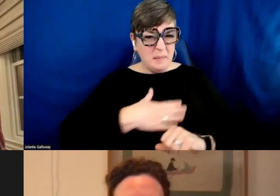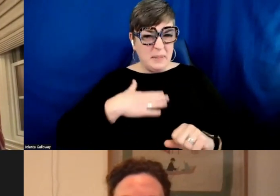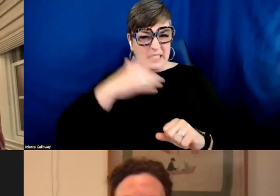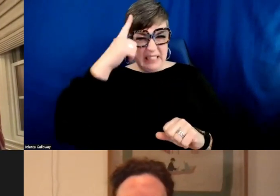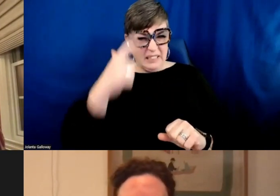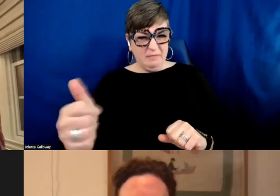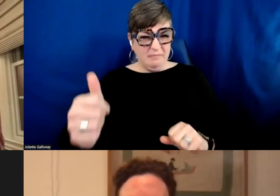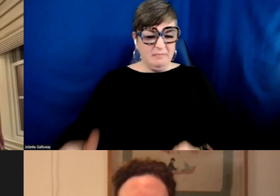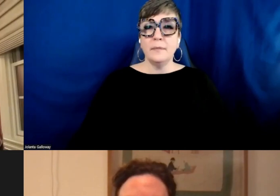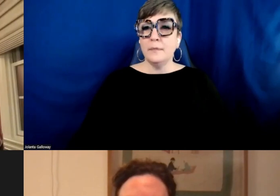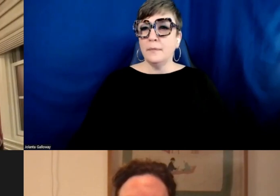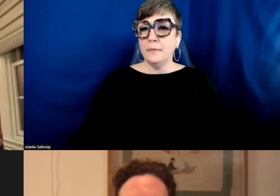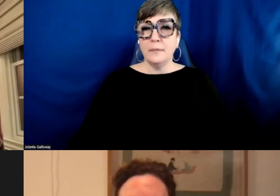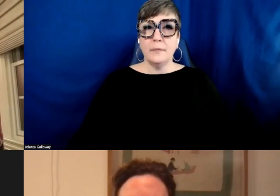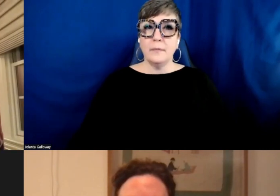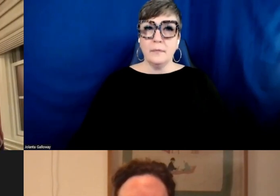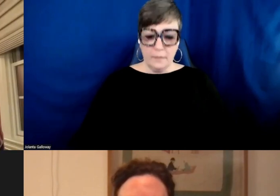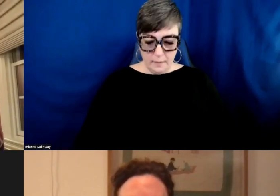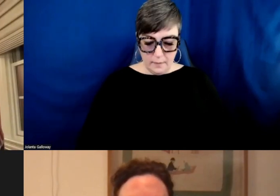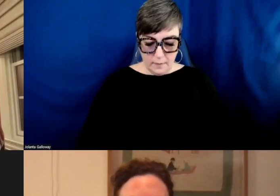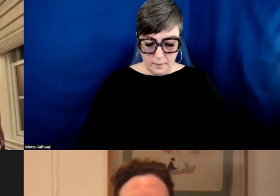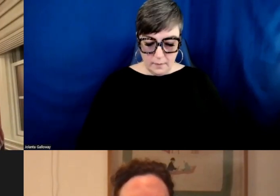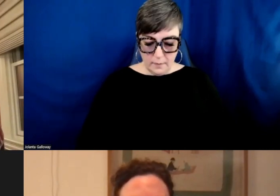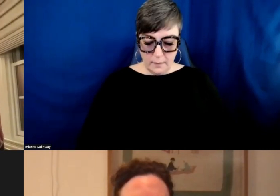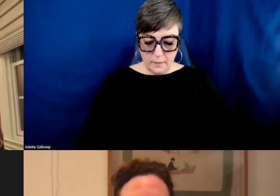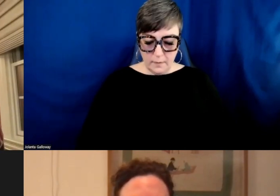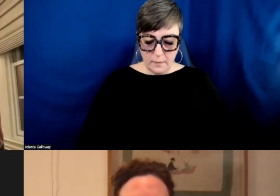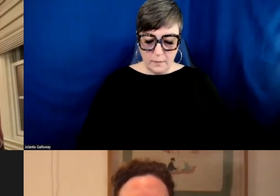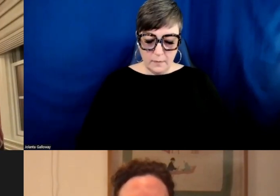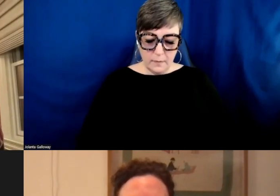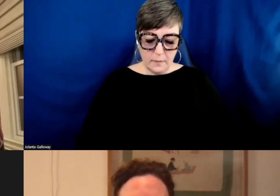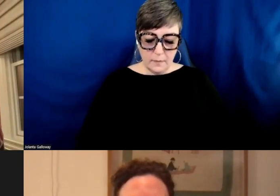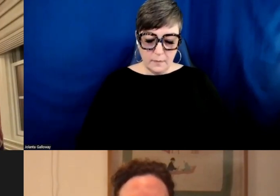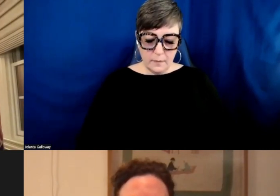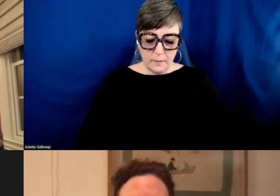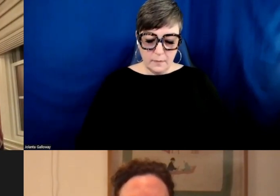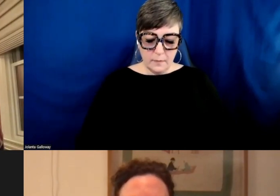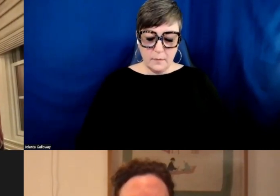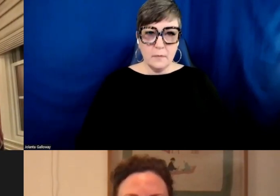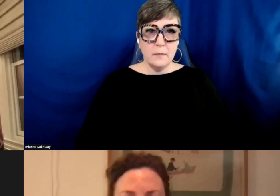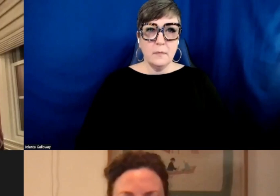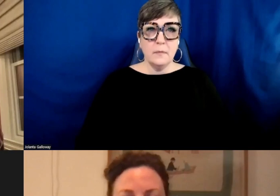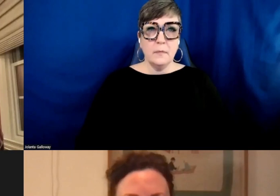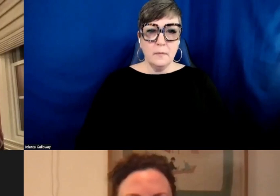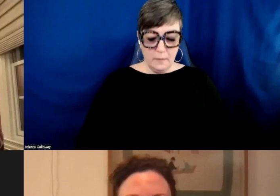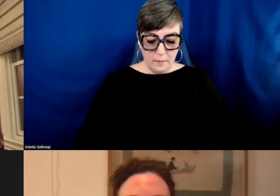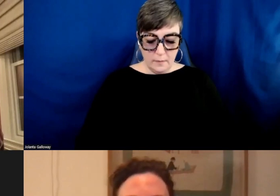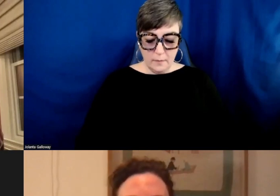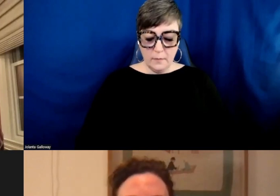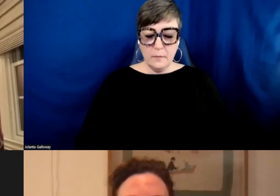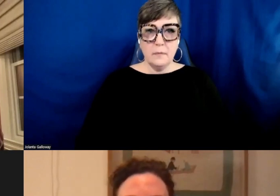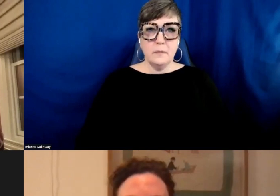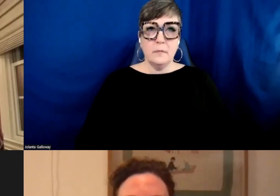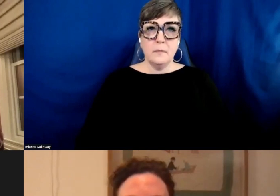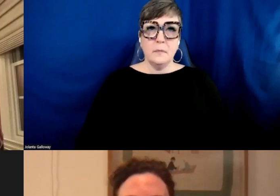we could also start with um just a question uh beth and and mara um you know